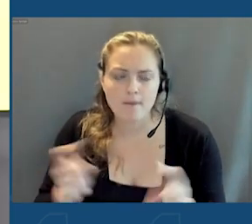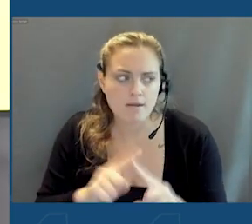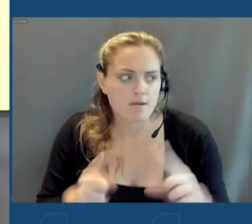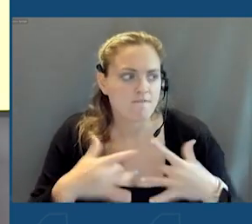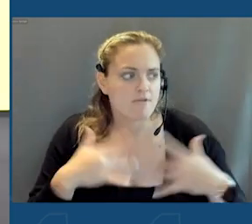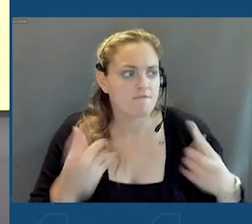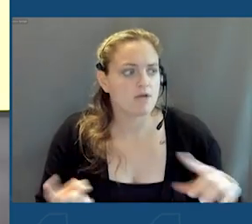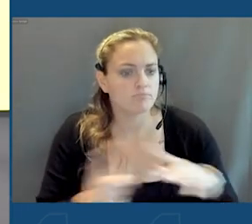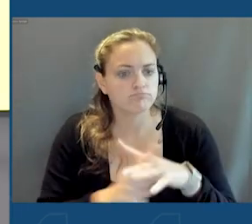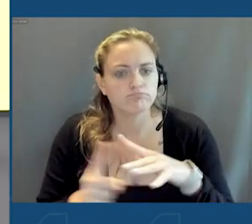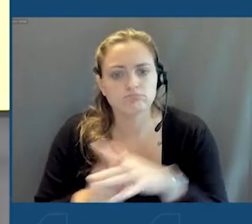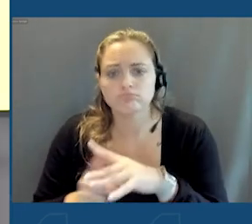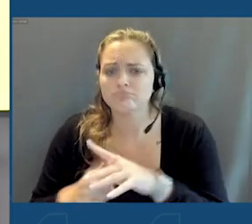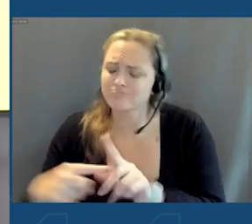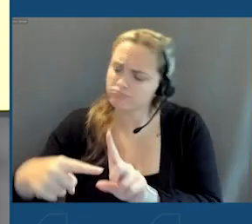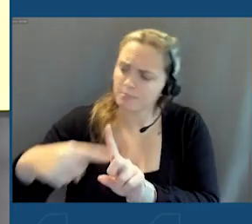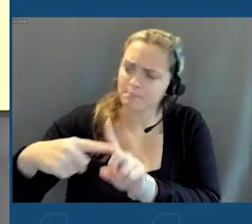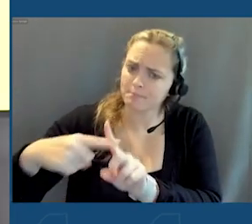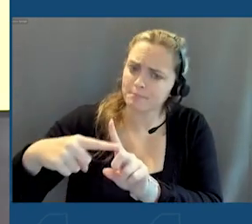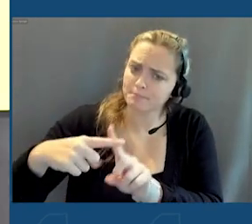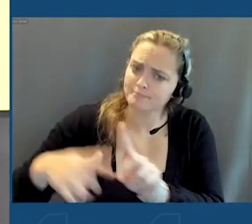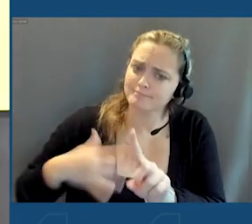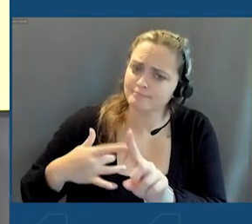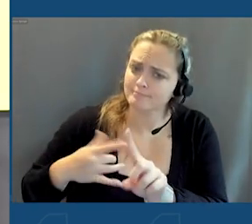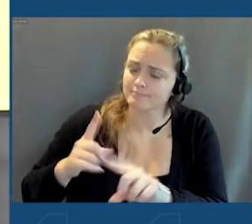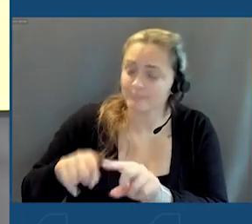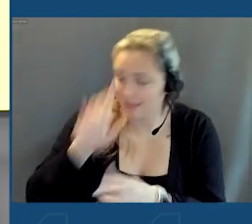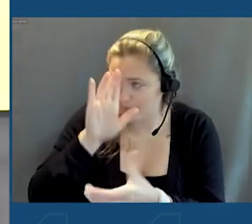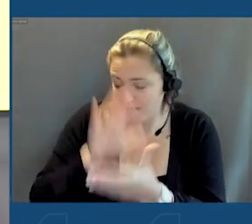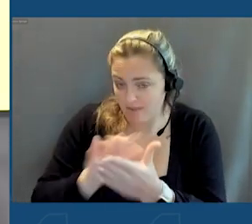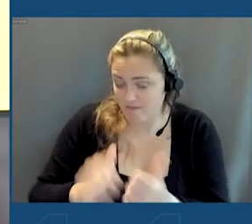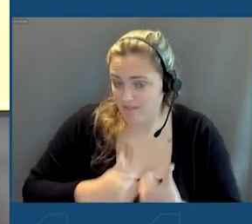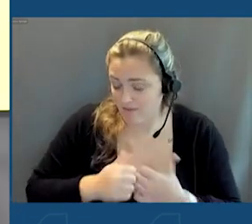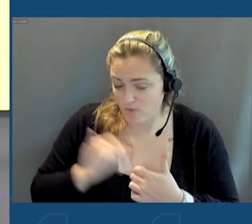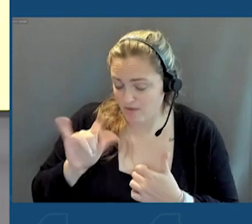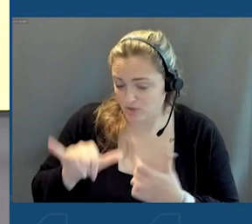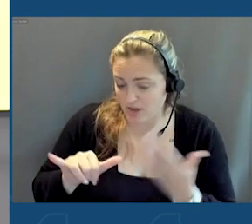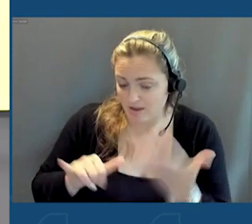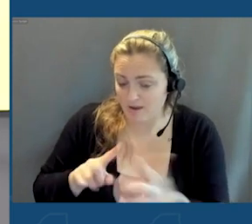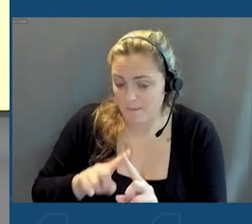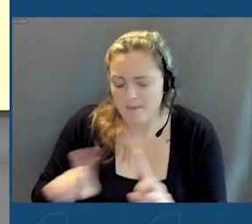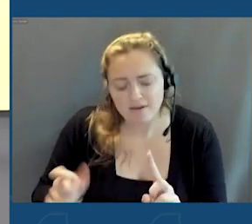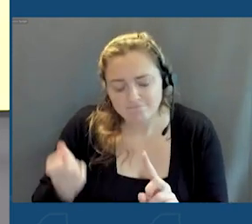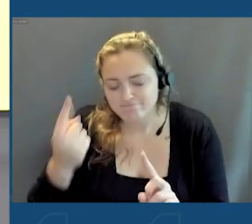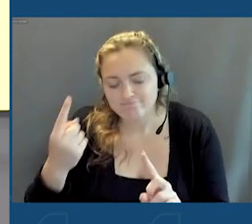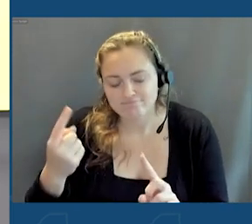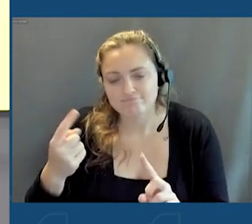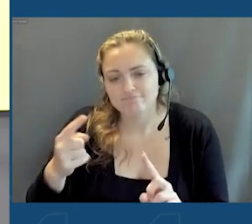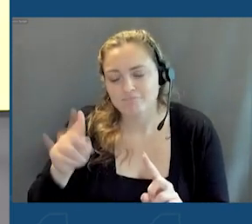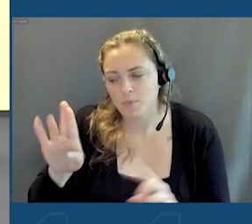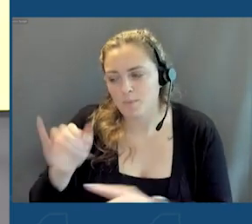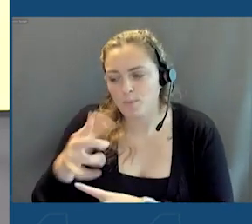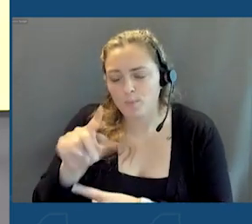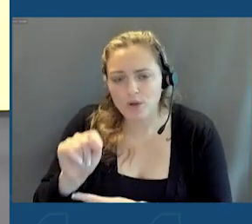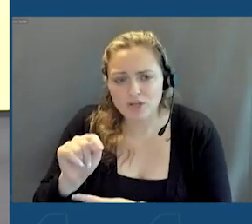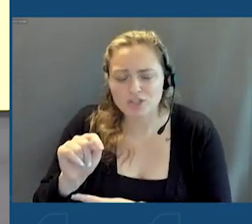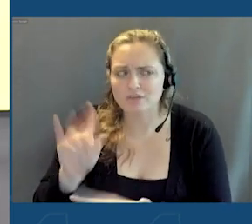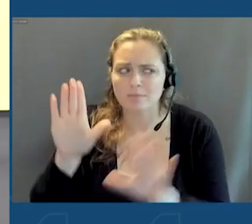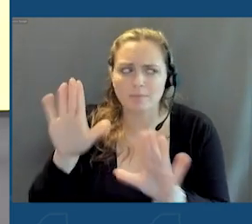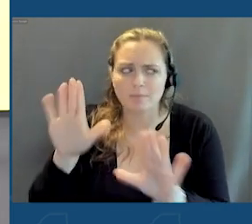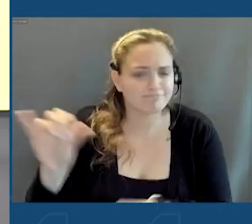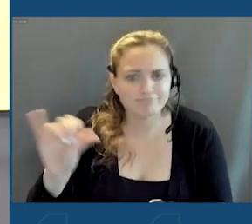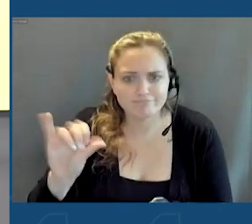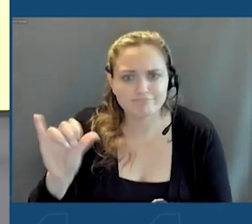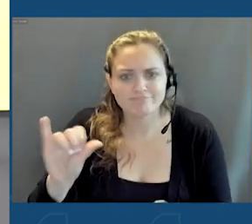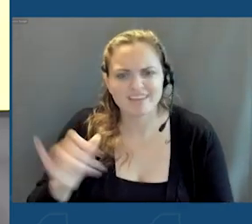just got that positive spirit, and can't believe life without Jay. But also Bridget. Bridget's been extraordinary. And Bridget, I